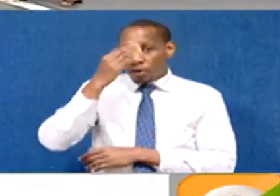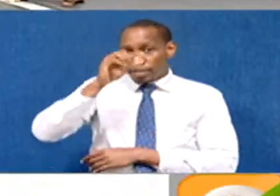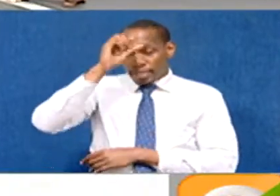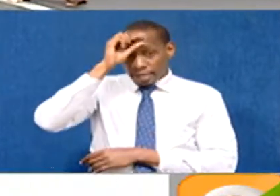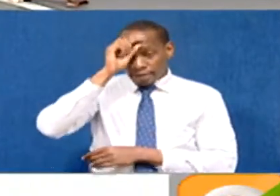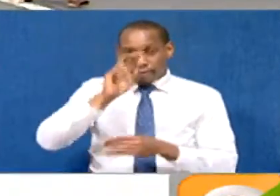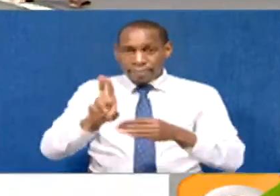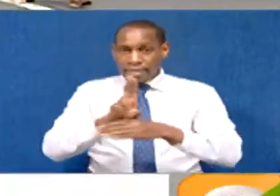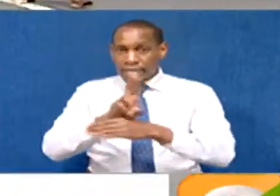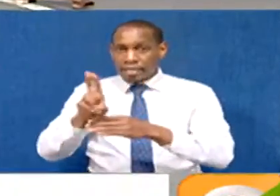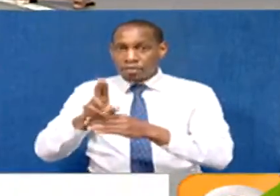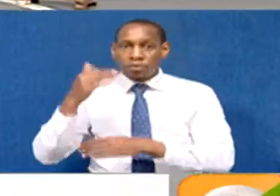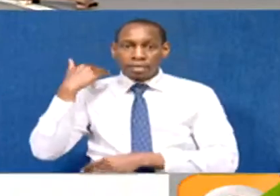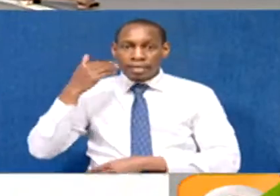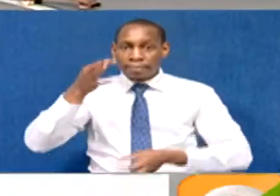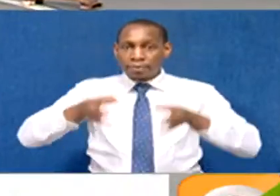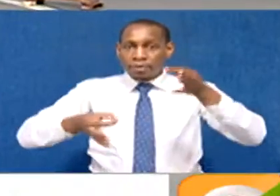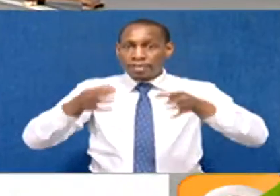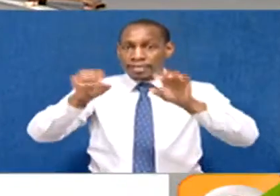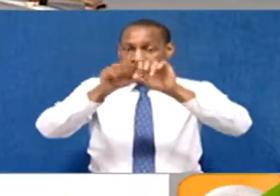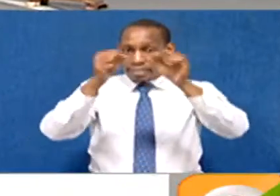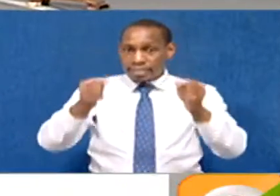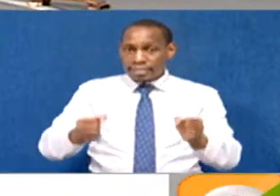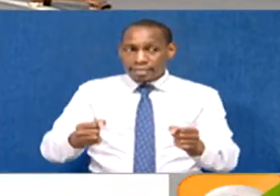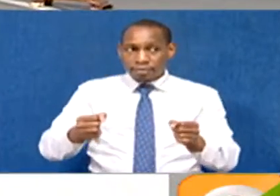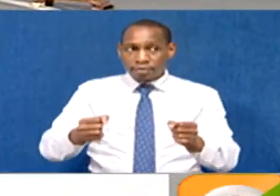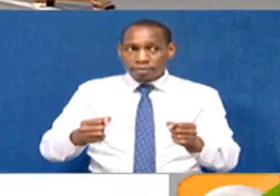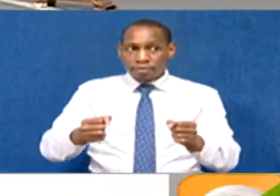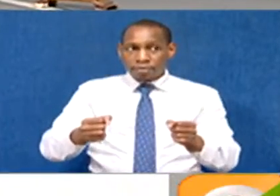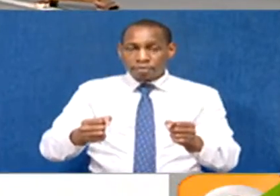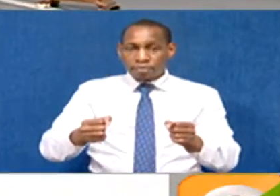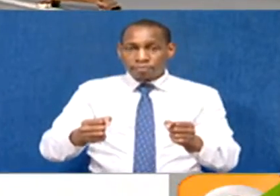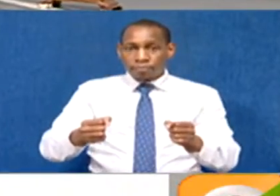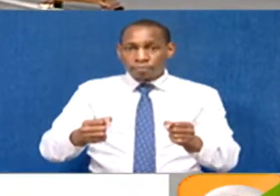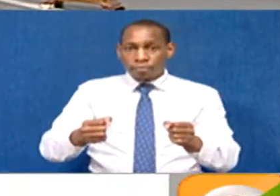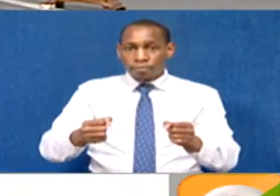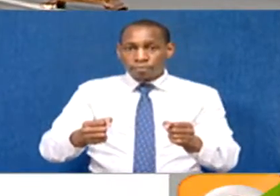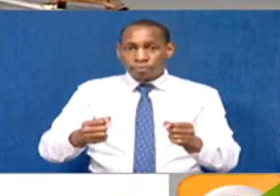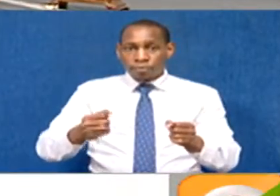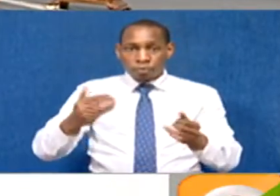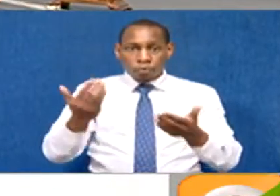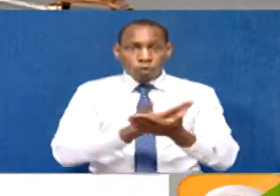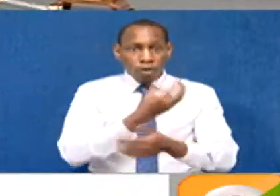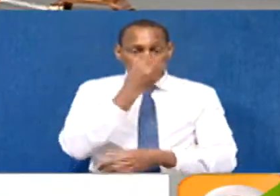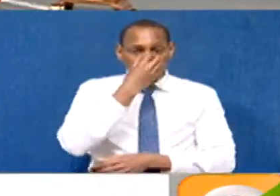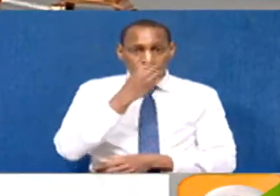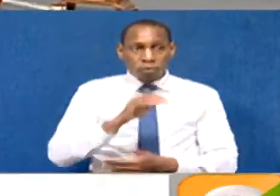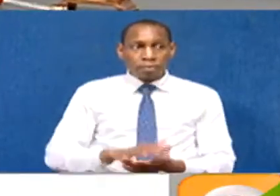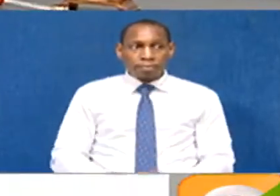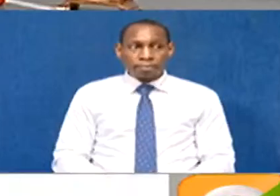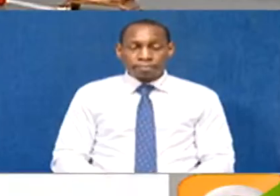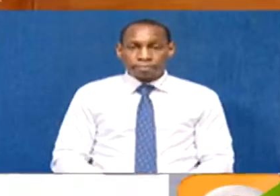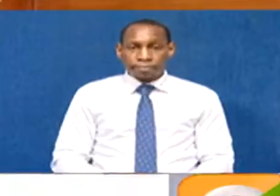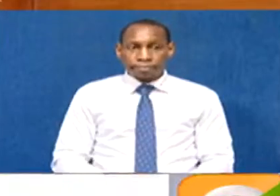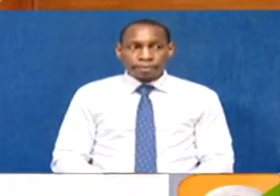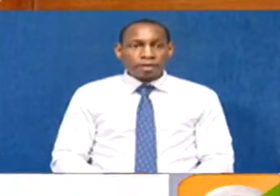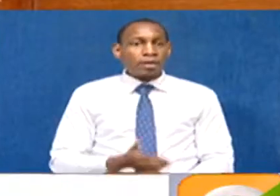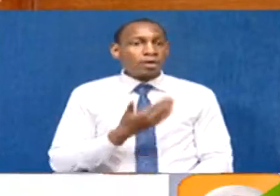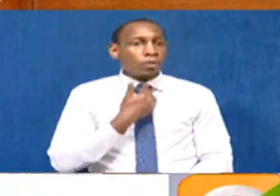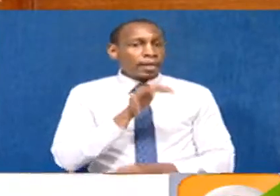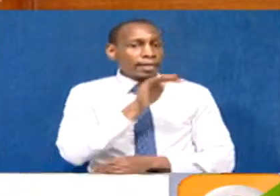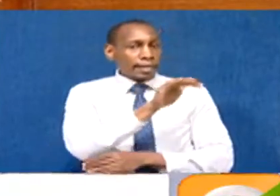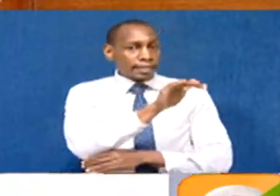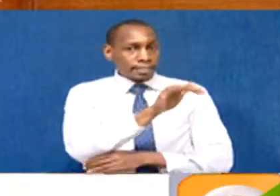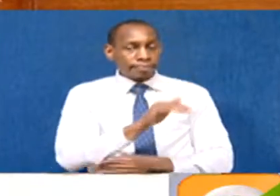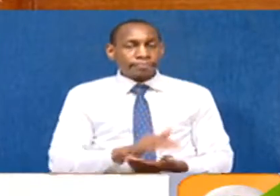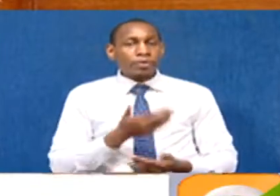is using the criminal justice system to fight William Ruto. Who doesn't know, Jeff? You live in this country. So let me ask you,